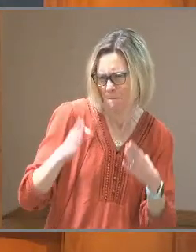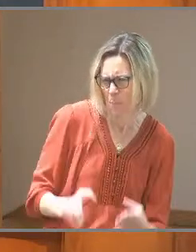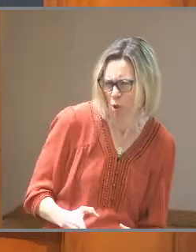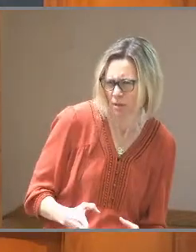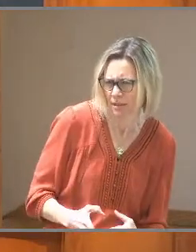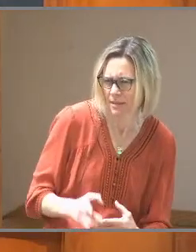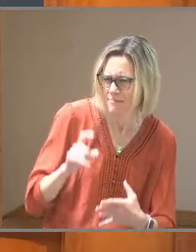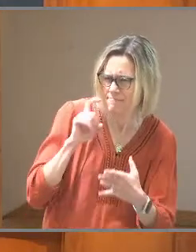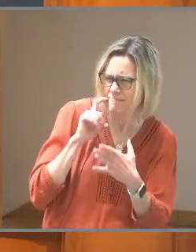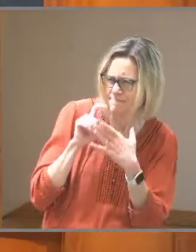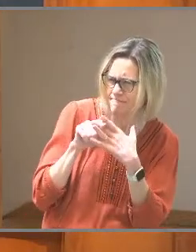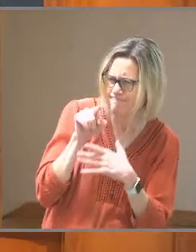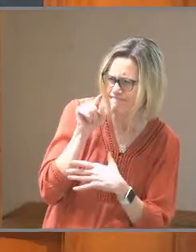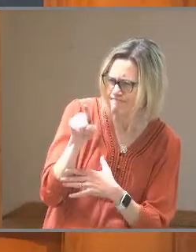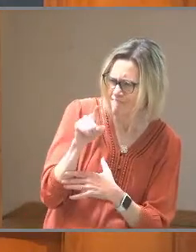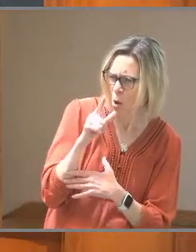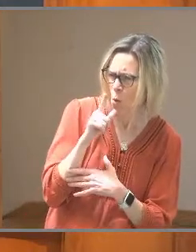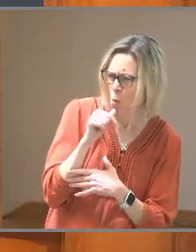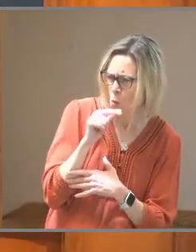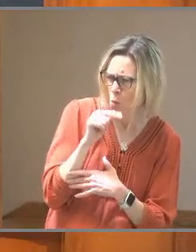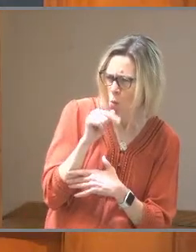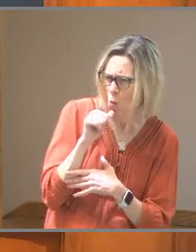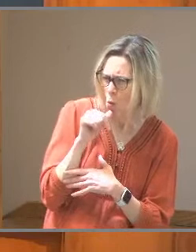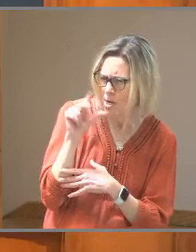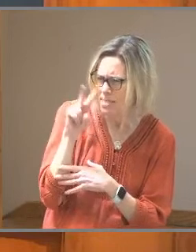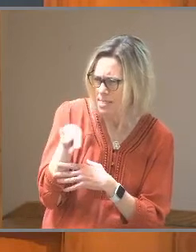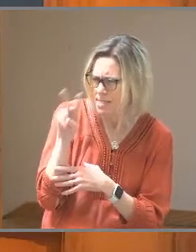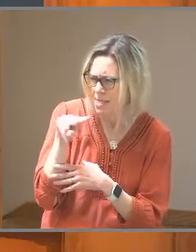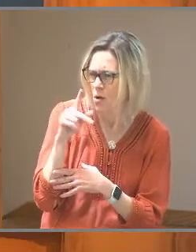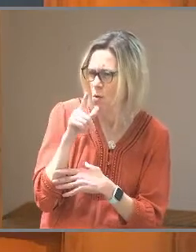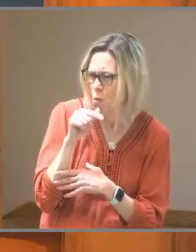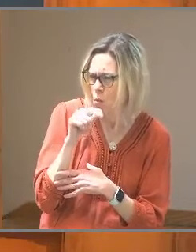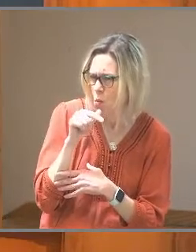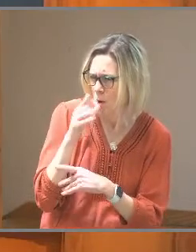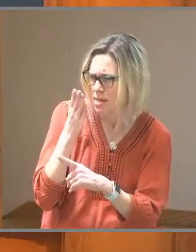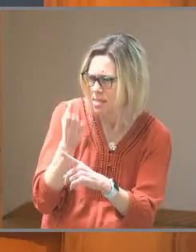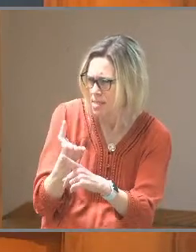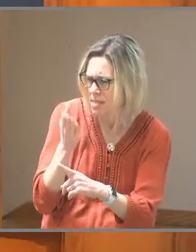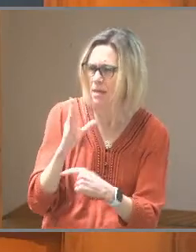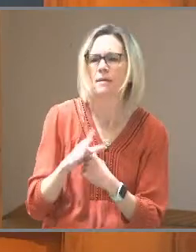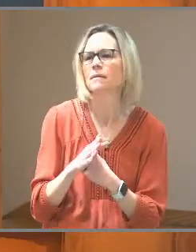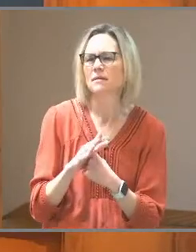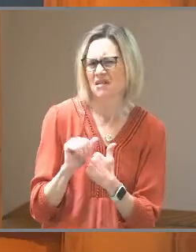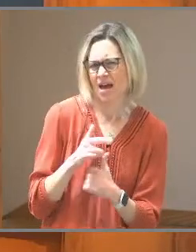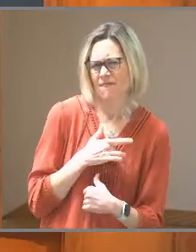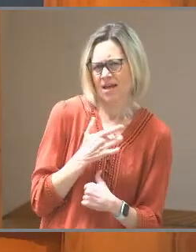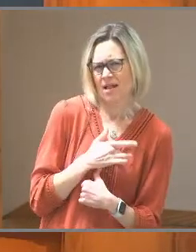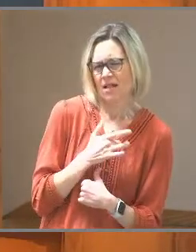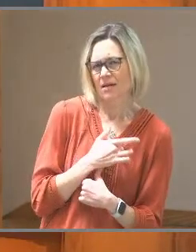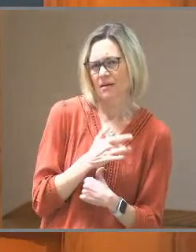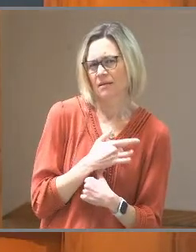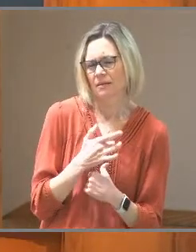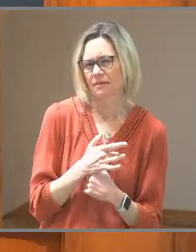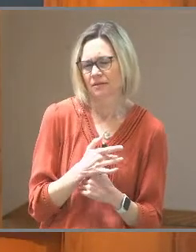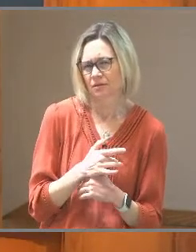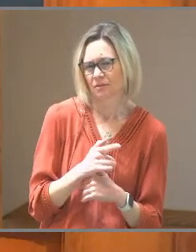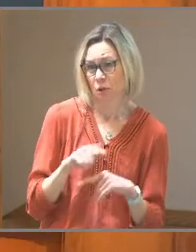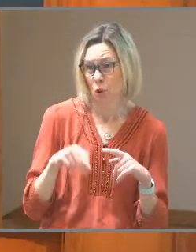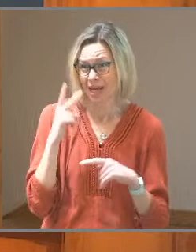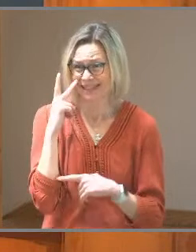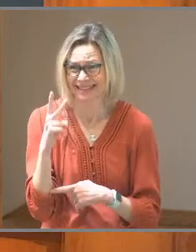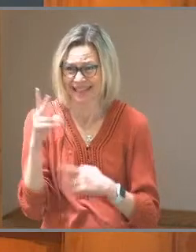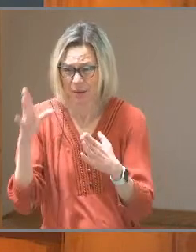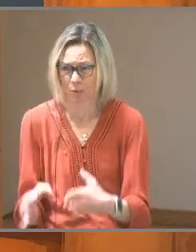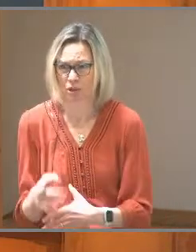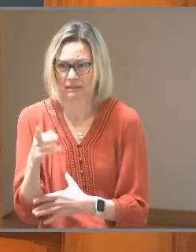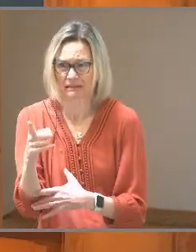see the person, but you cannot recognize the person? Oh yeah. How do you feel when you cannot see who the person